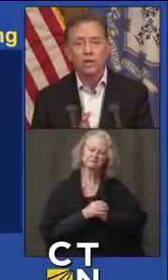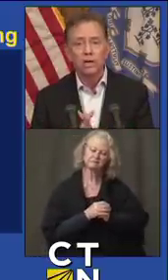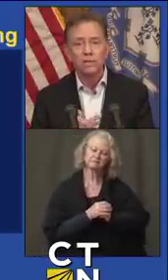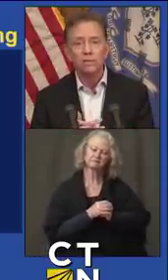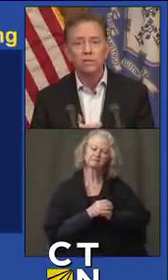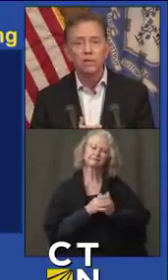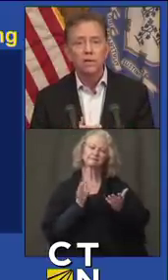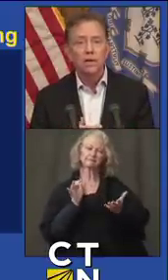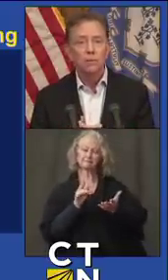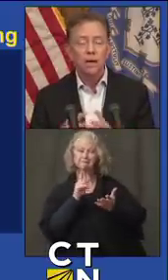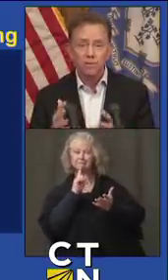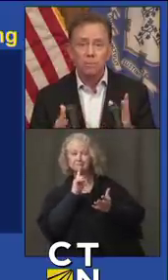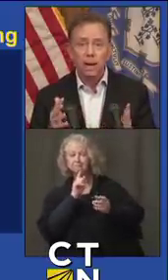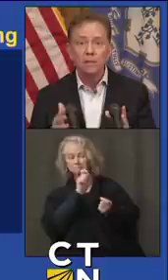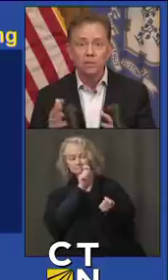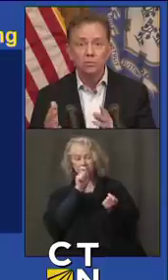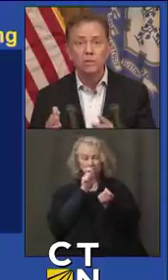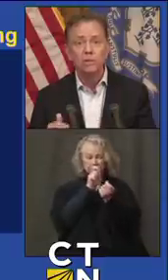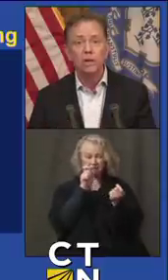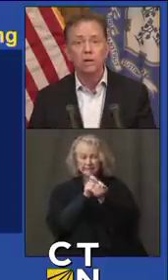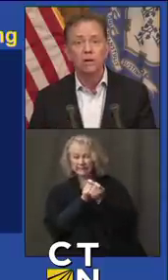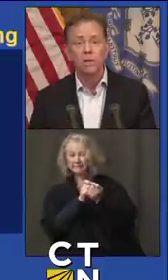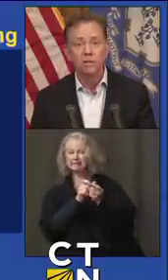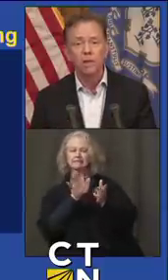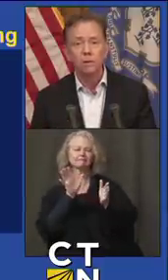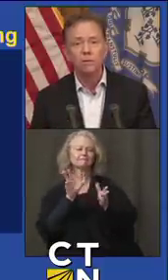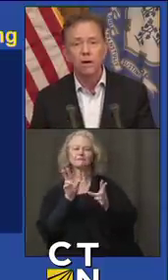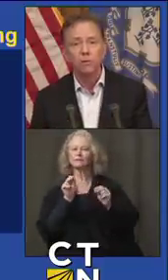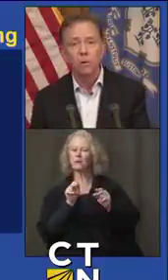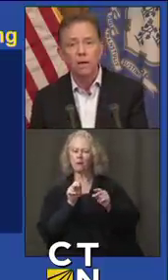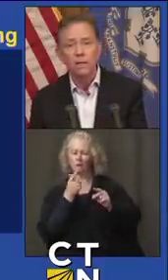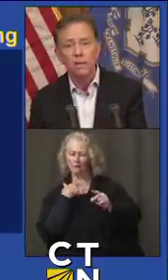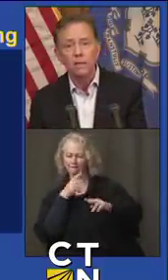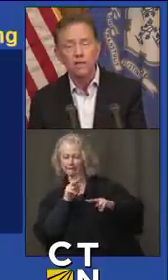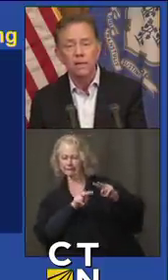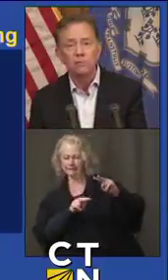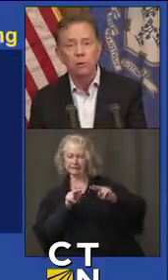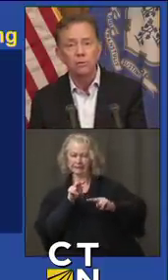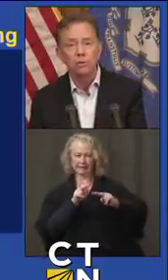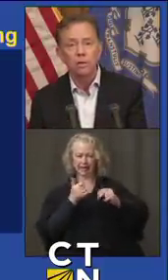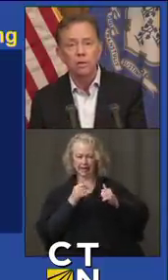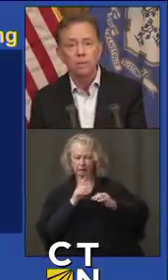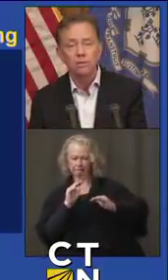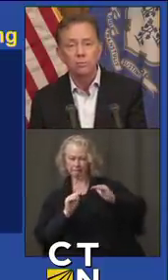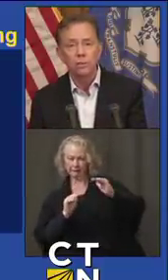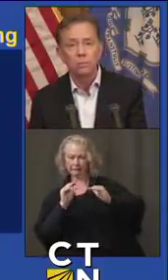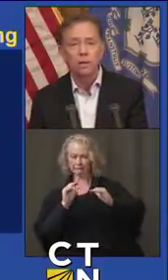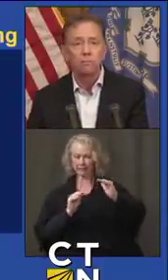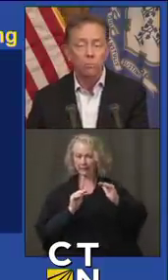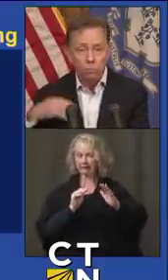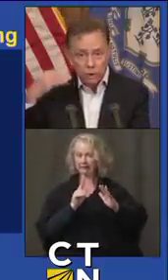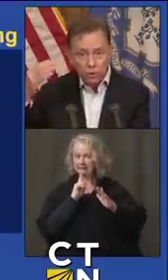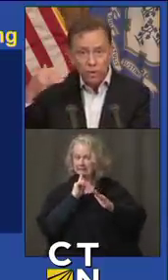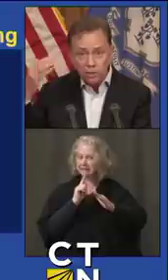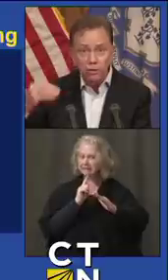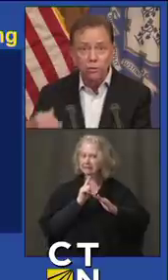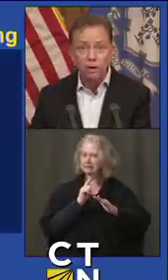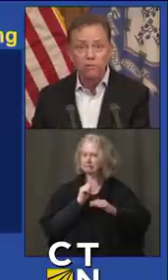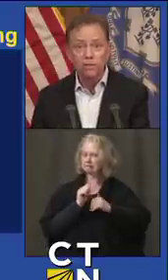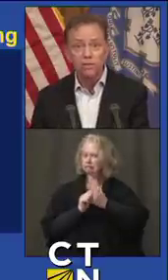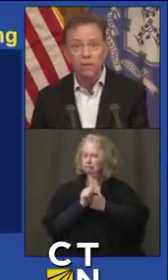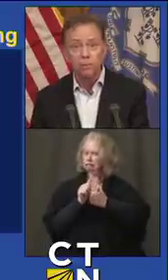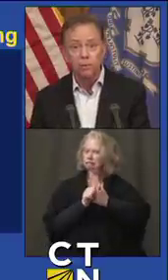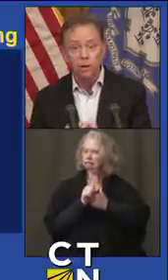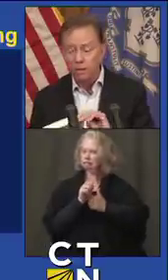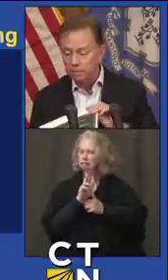as a science. And we have to balance risk here. I think we've got it right, and that's why we're trying our best to explain what we're trying to do